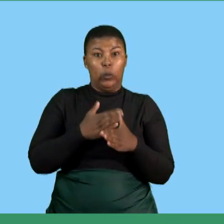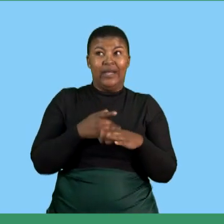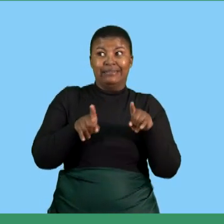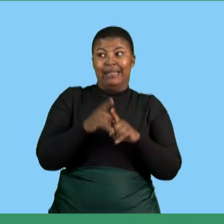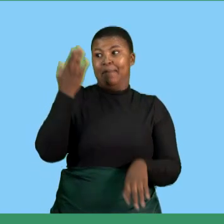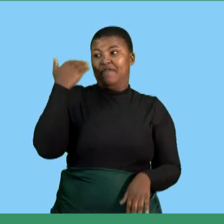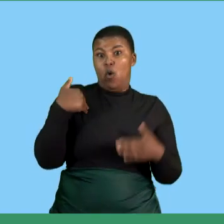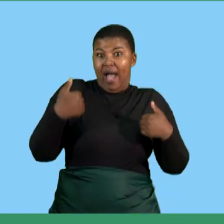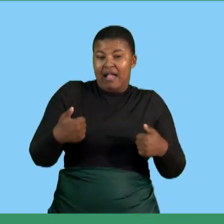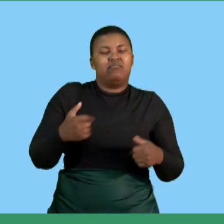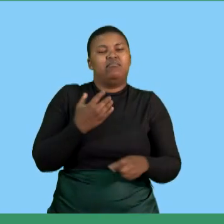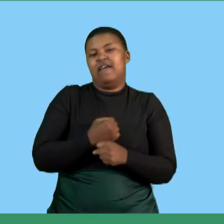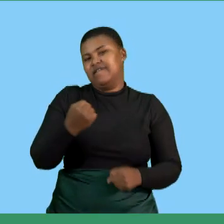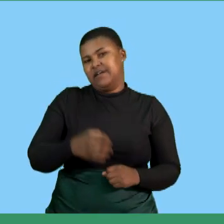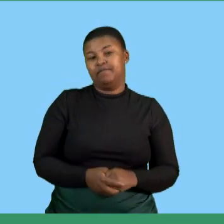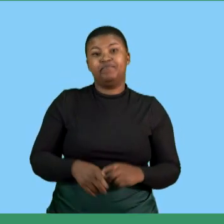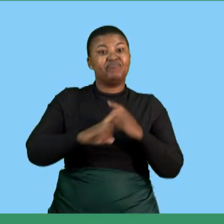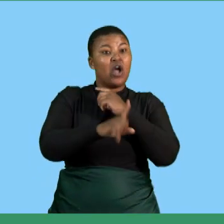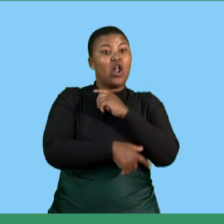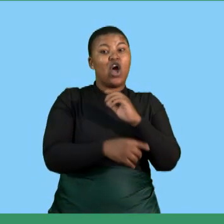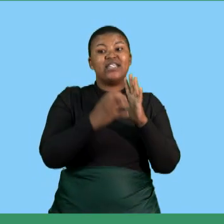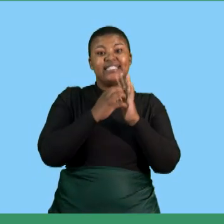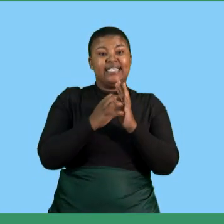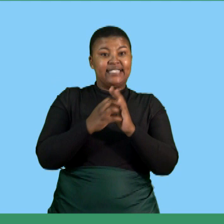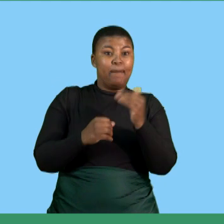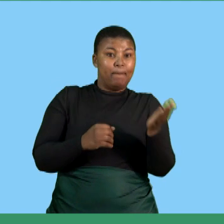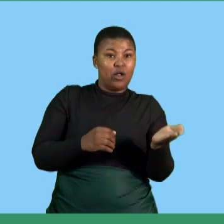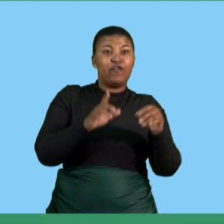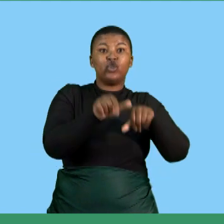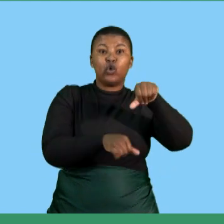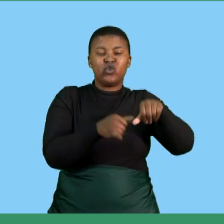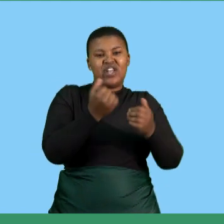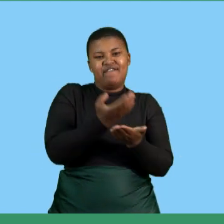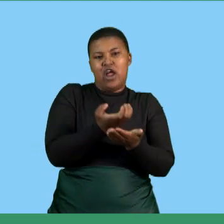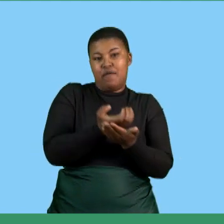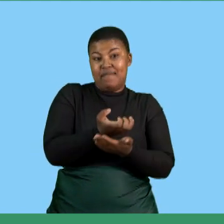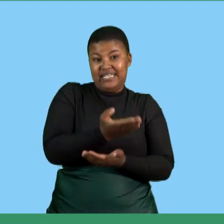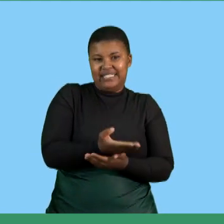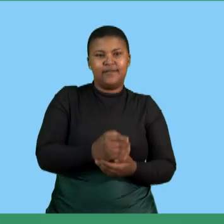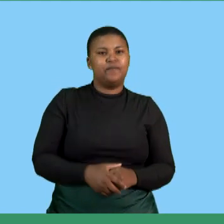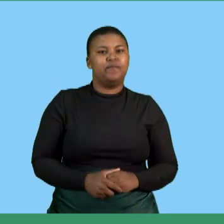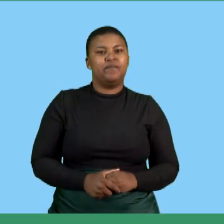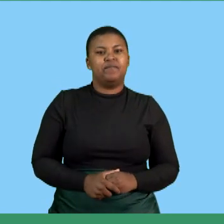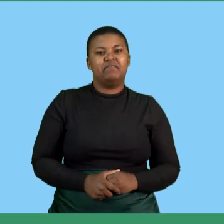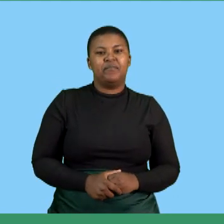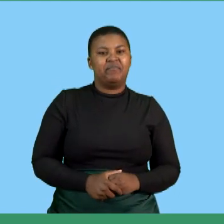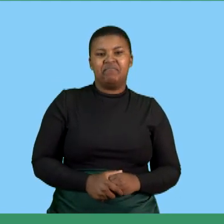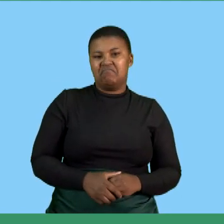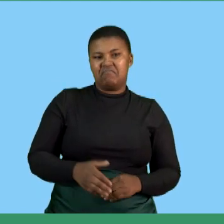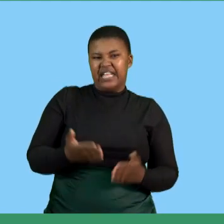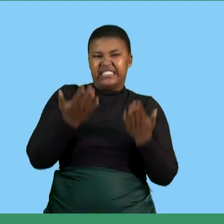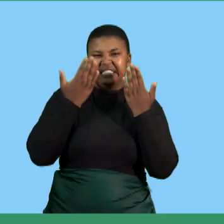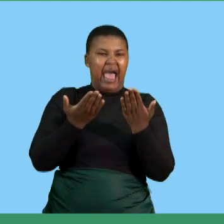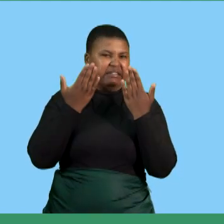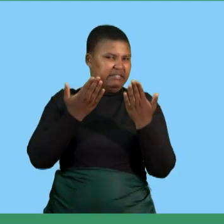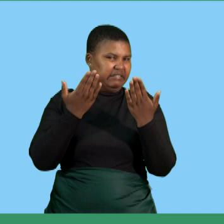as productive as usual. Our last example then of social environmental factors is low levels